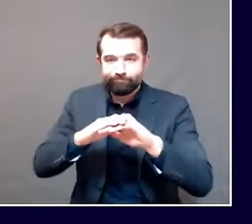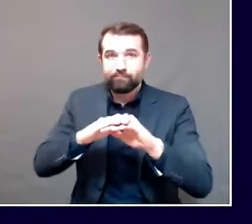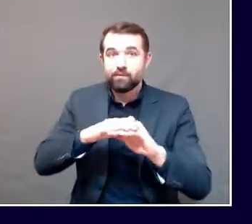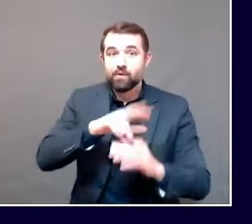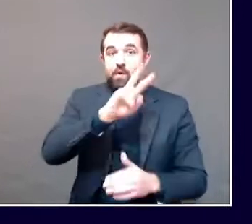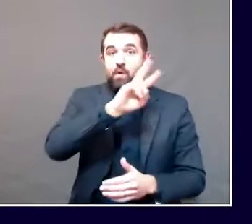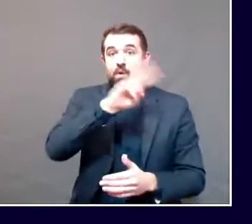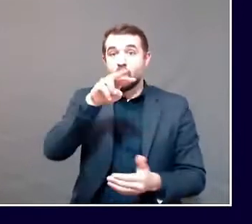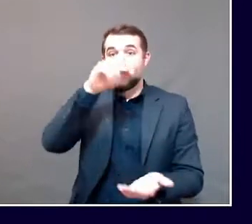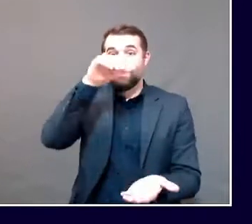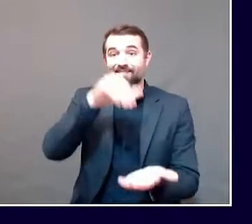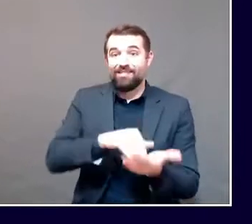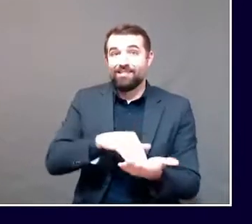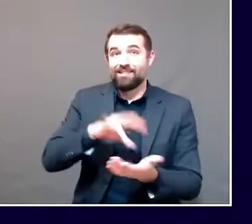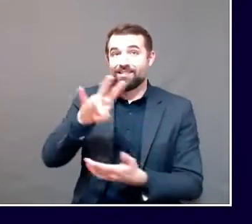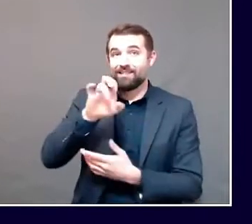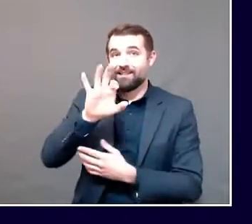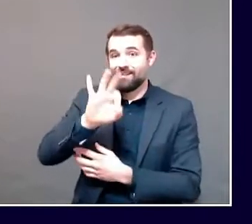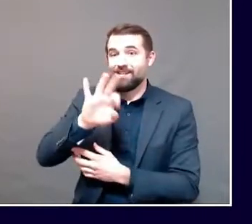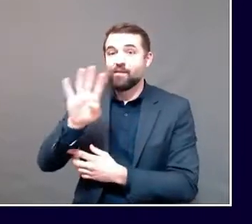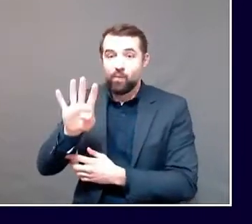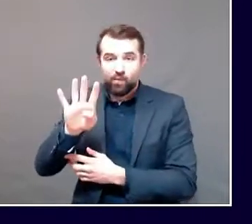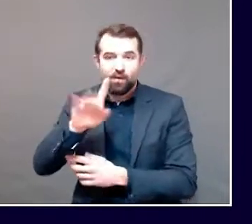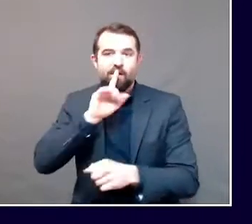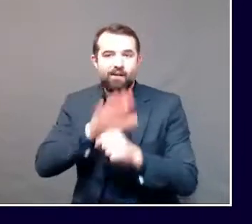22,794 are confirmed cases,